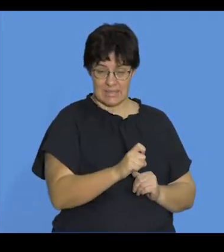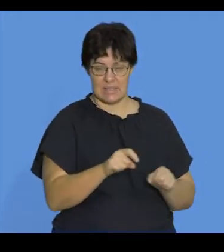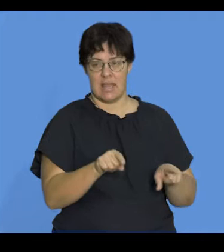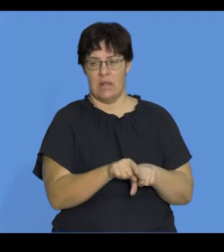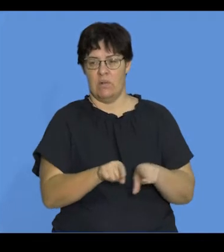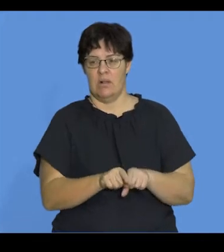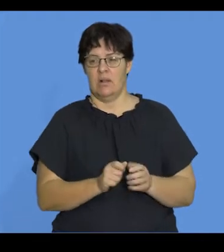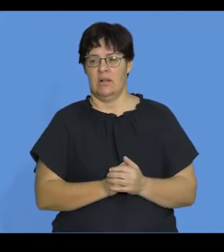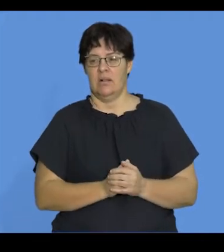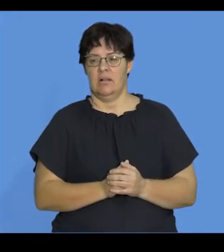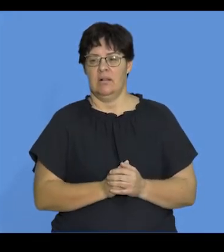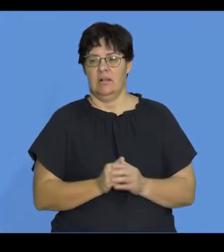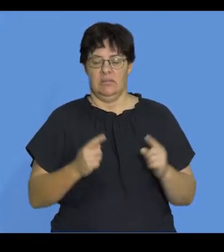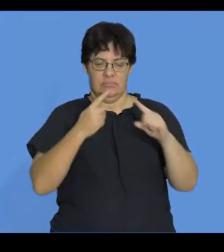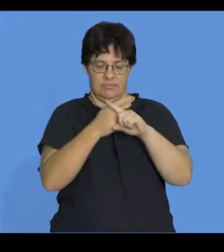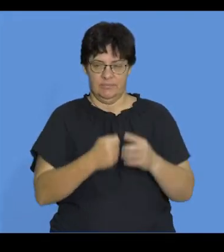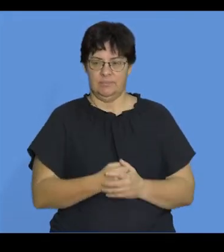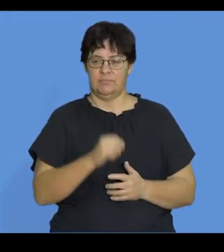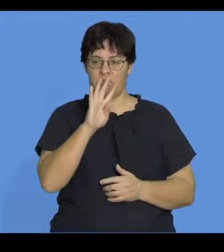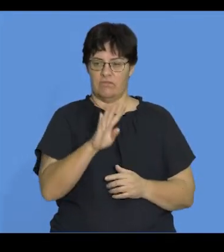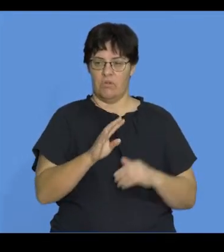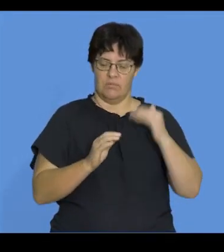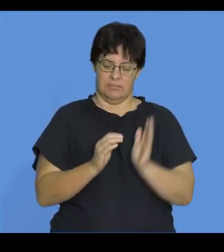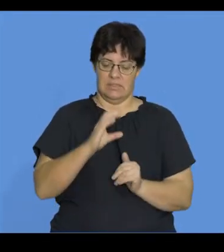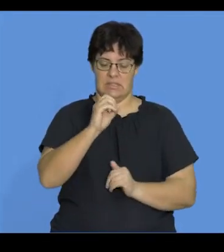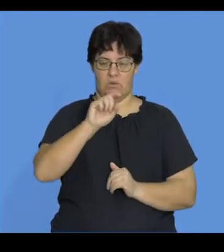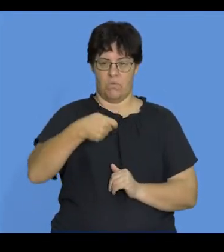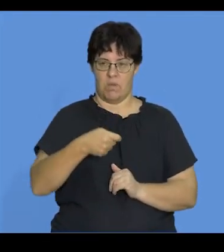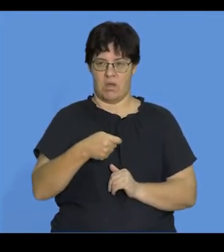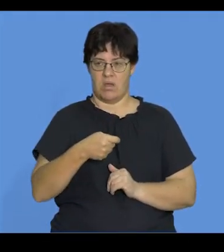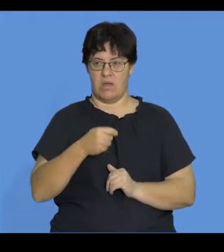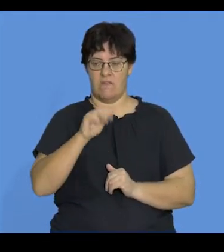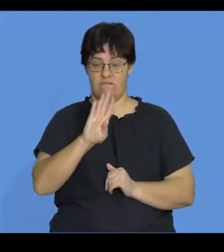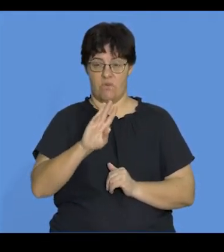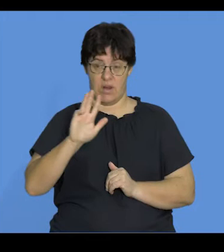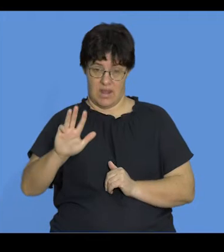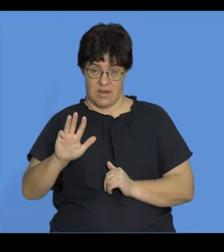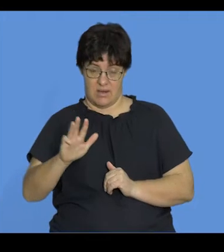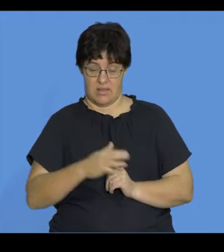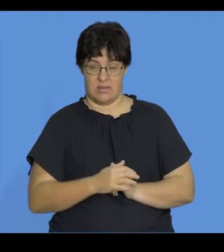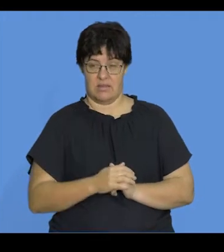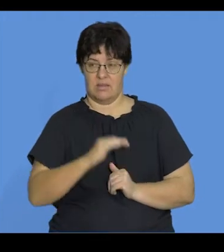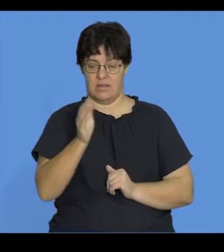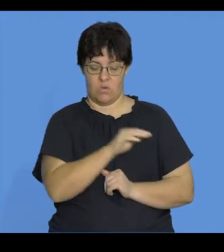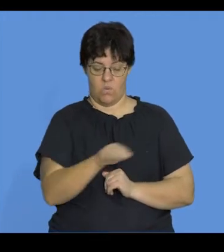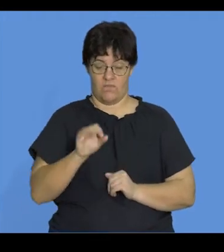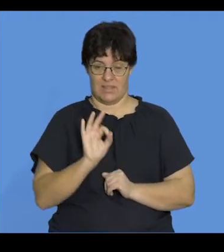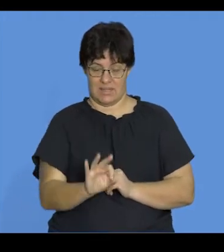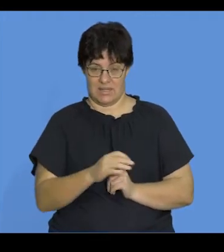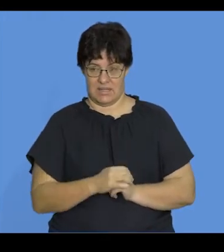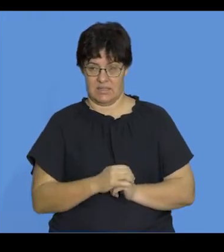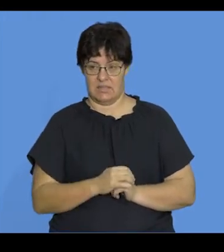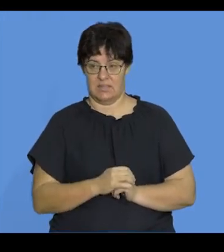becomes, we cross multiply 4 multiplied by 0.49, right, over